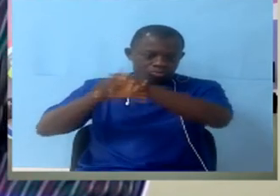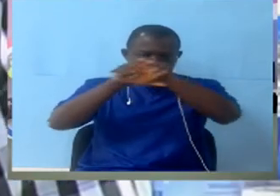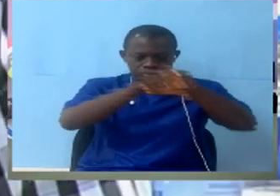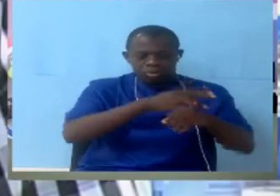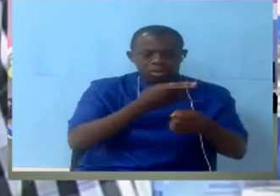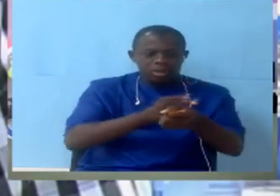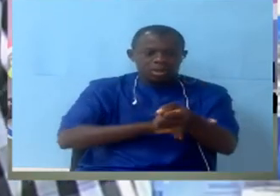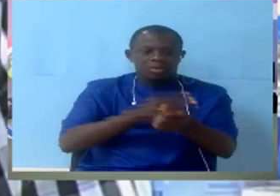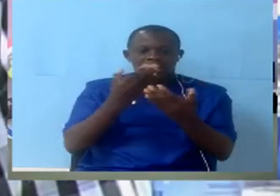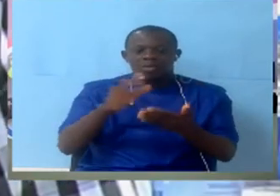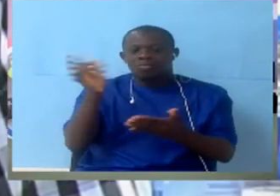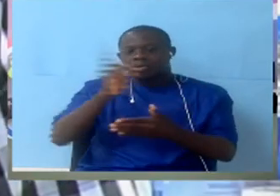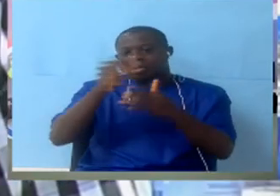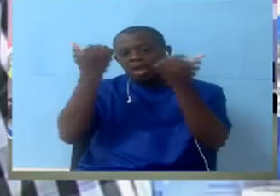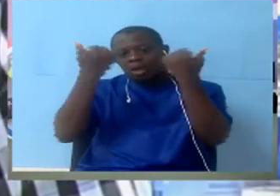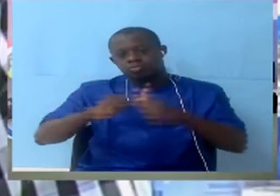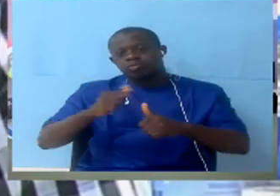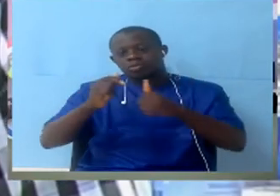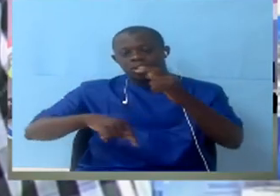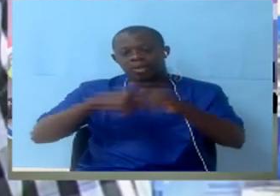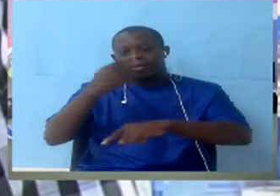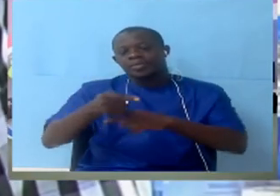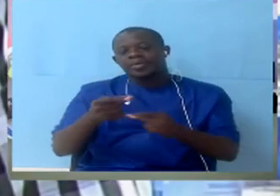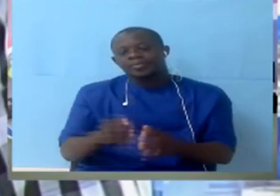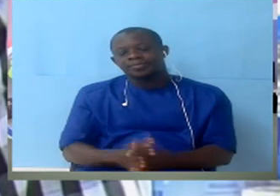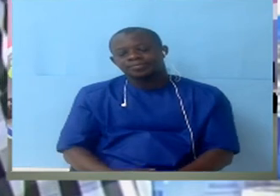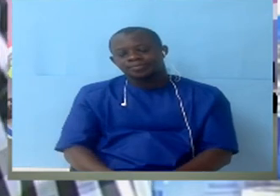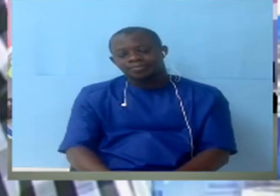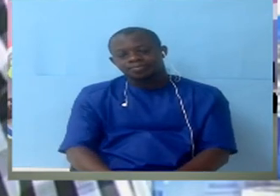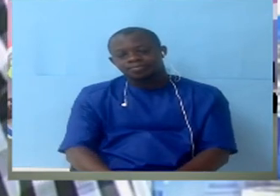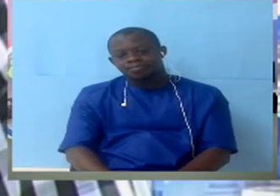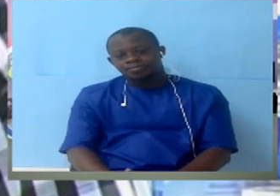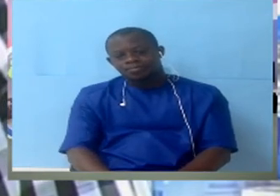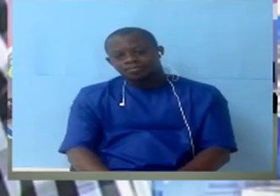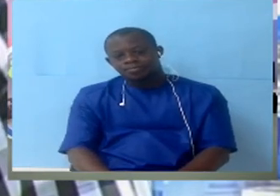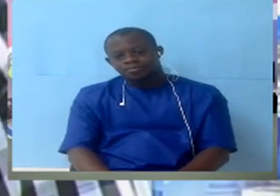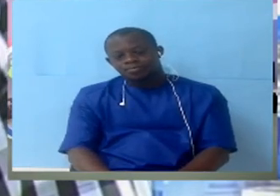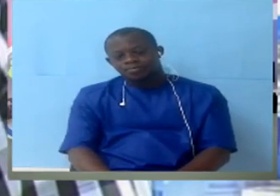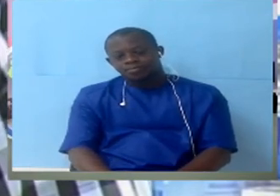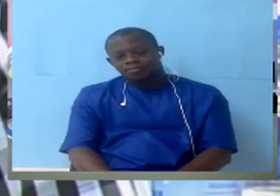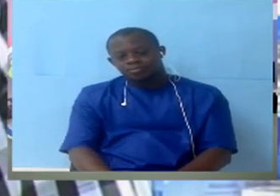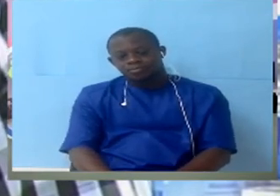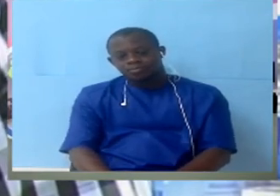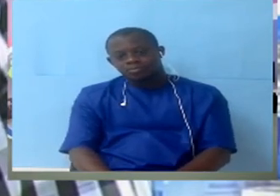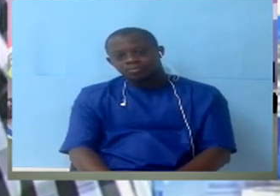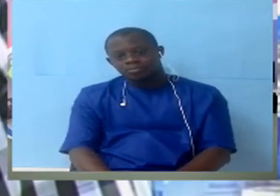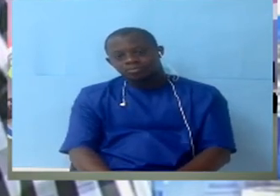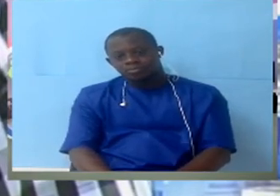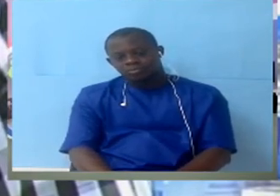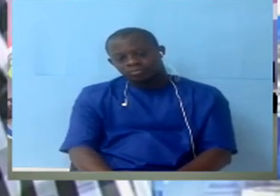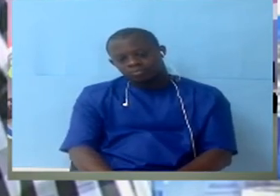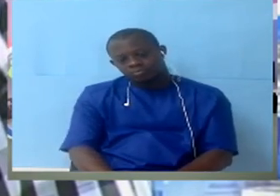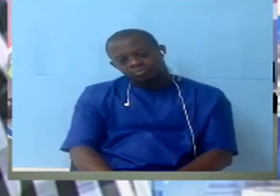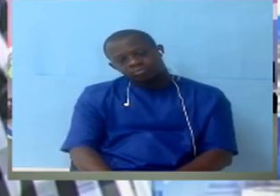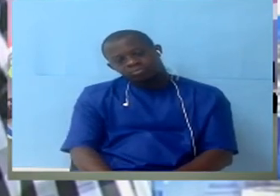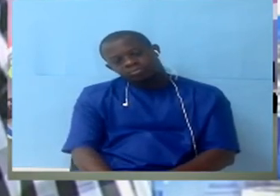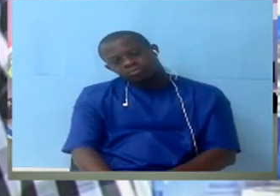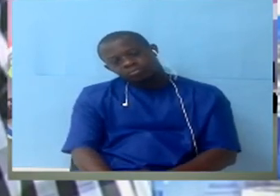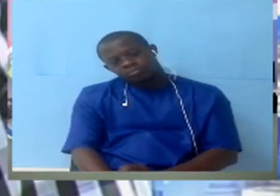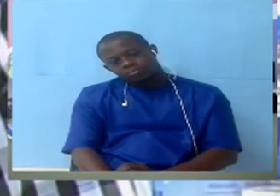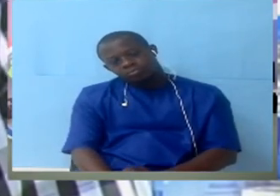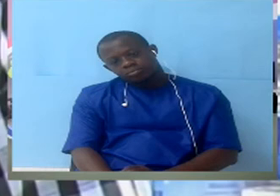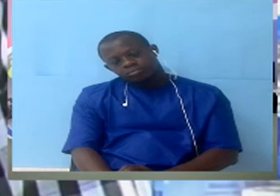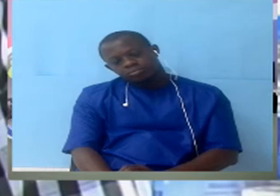kau tengah ayah kumandi ko ya susah jual lela ko alat tak sesam bela ila belar ila iba maya saya mungkin nak nak.